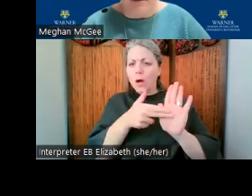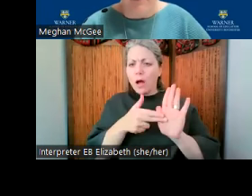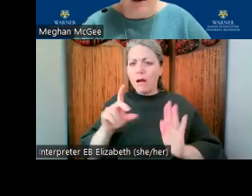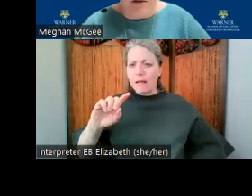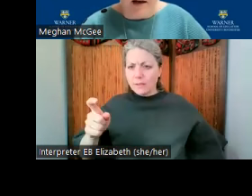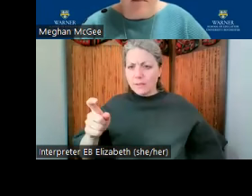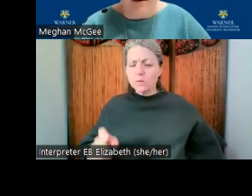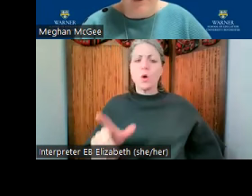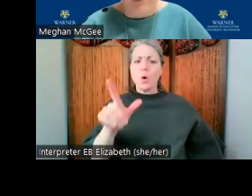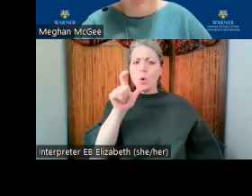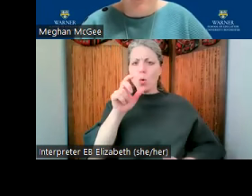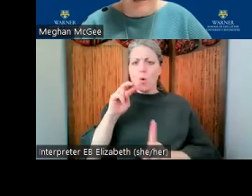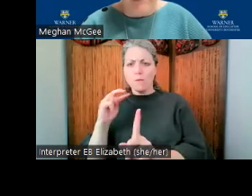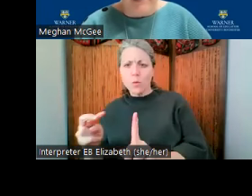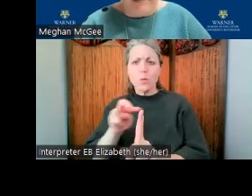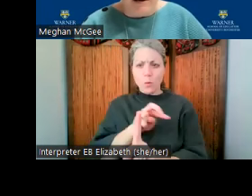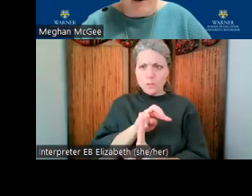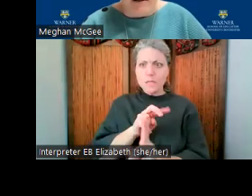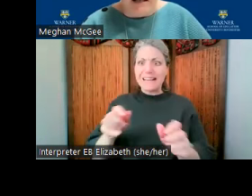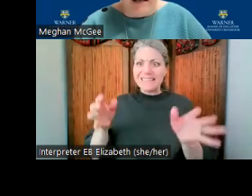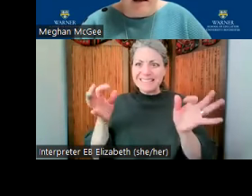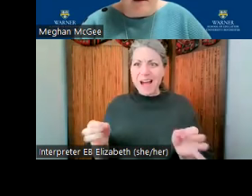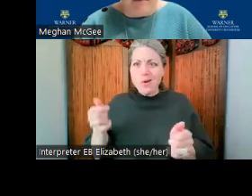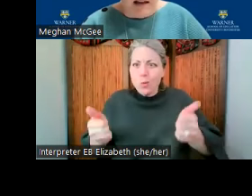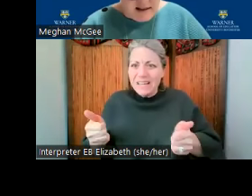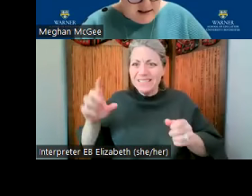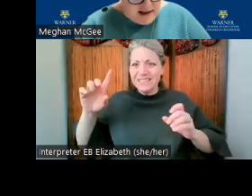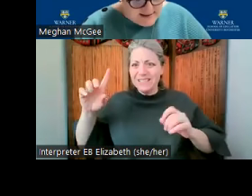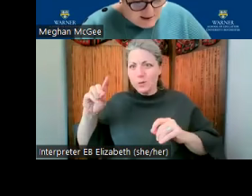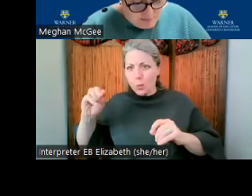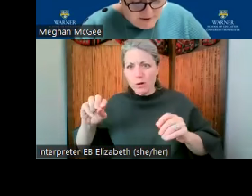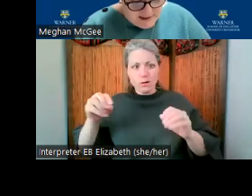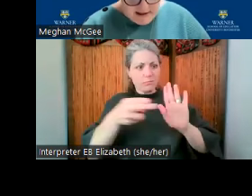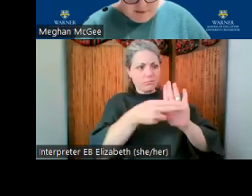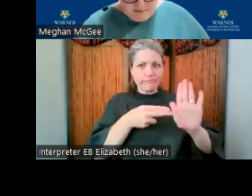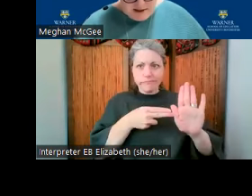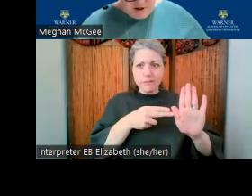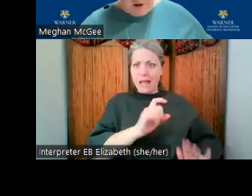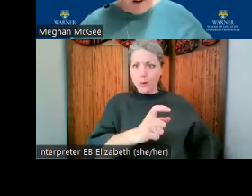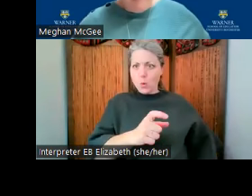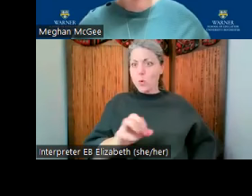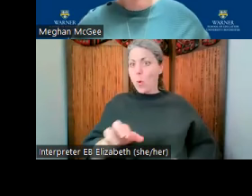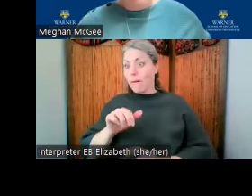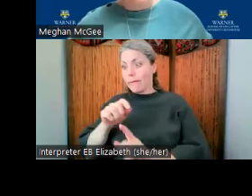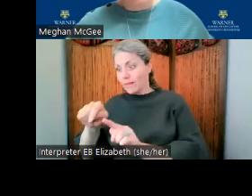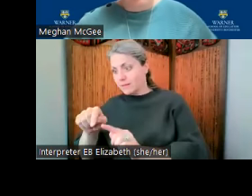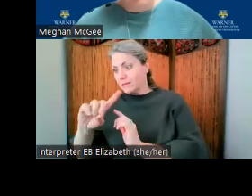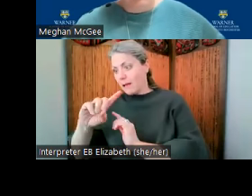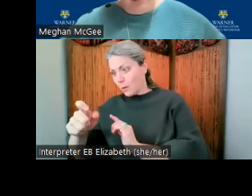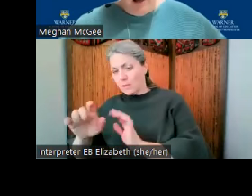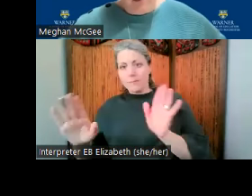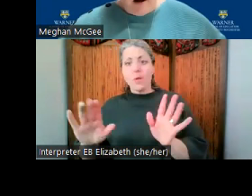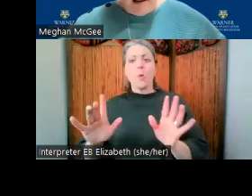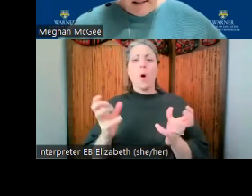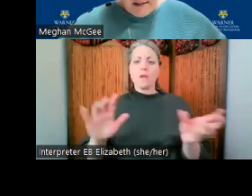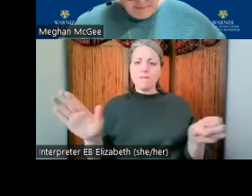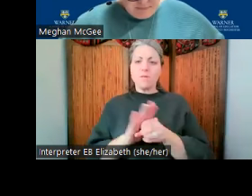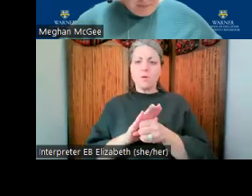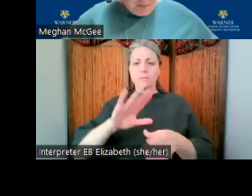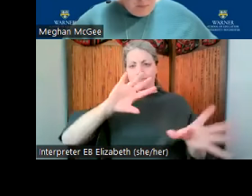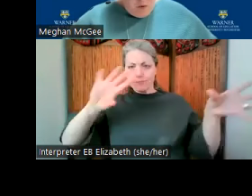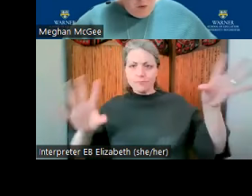them and view them, we're not necessarily getting as complete of a picture as we could